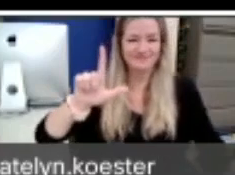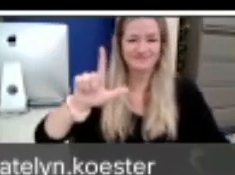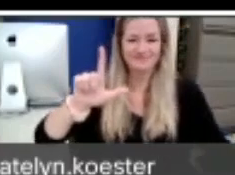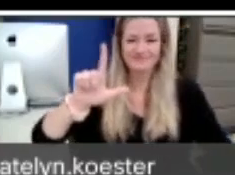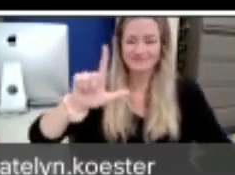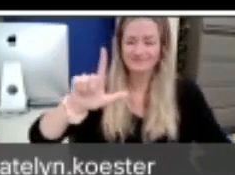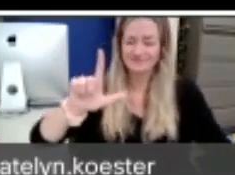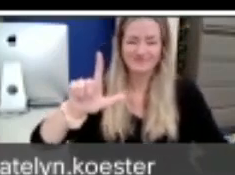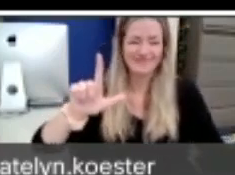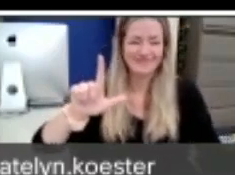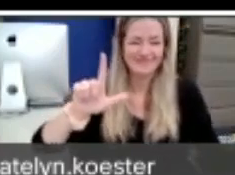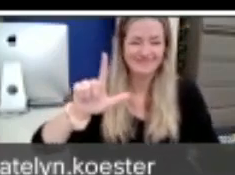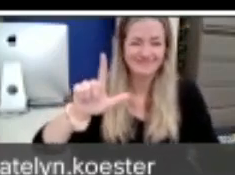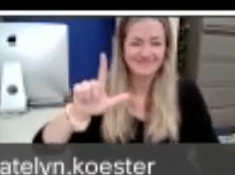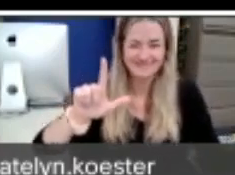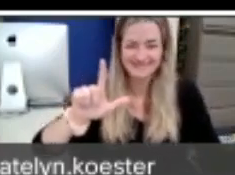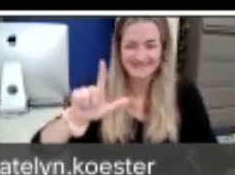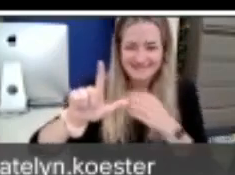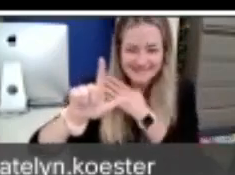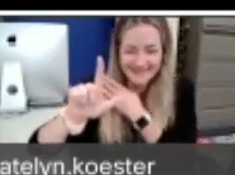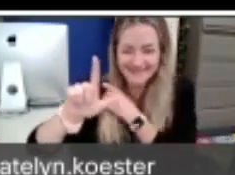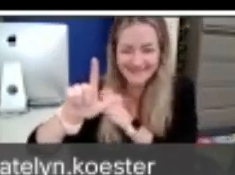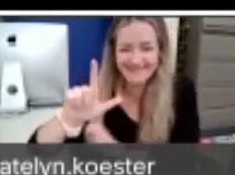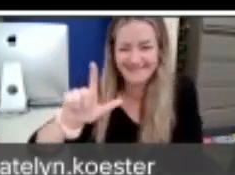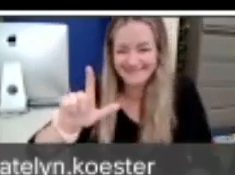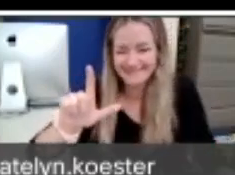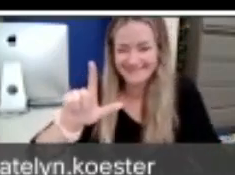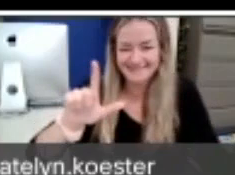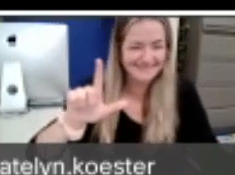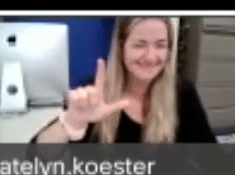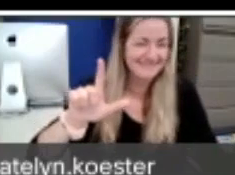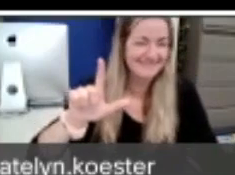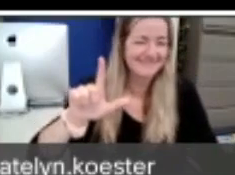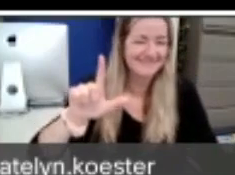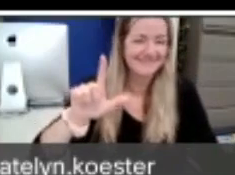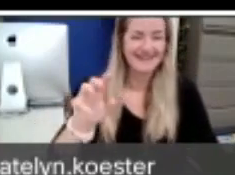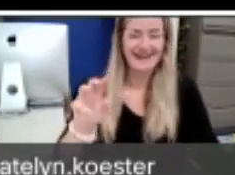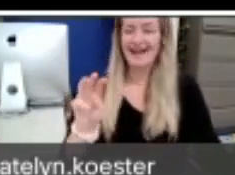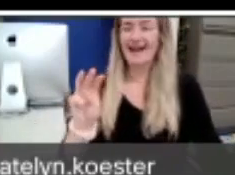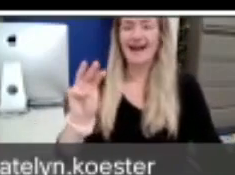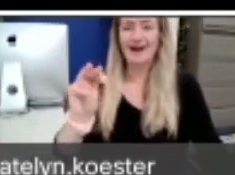Same as like when you draw the letter L, the capital. Mm.